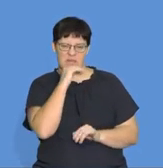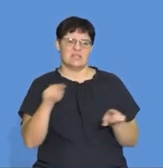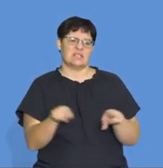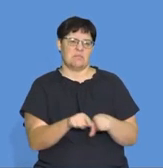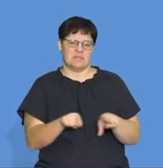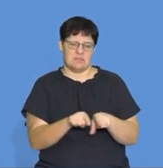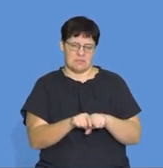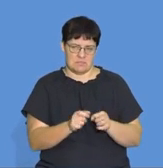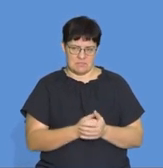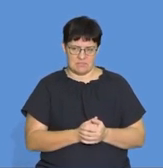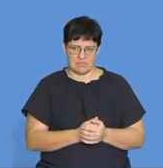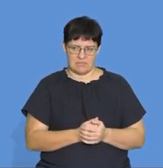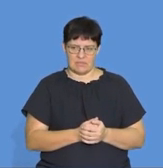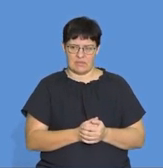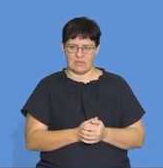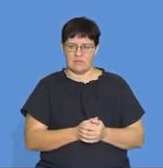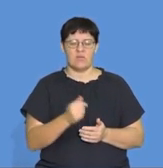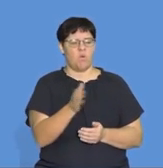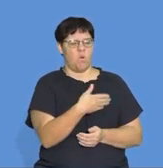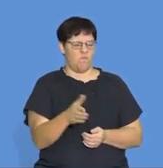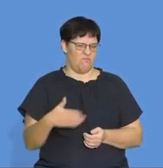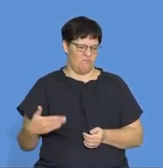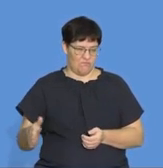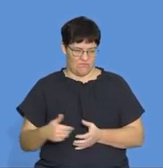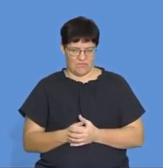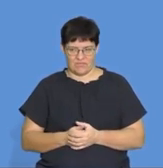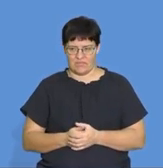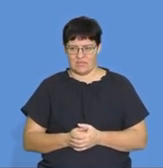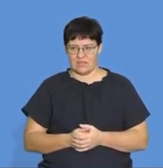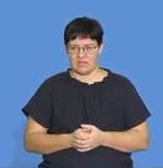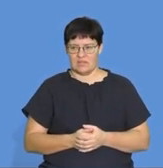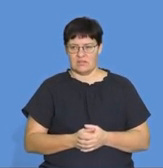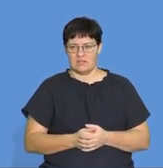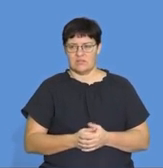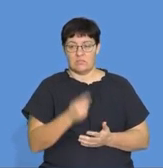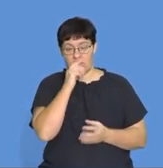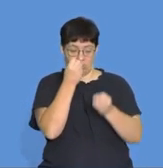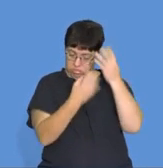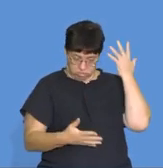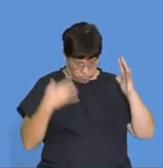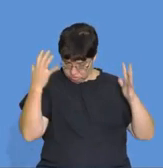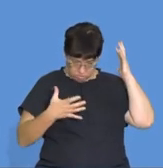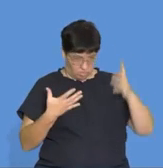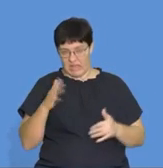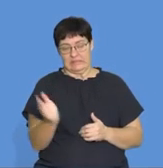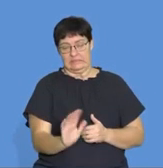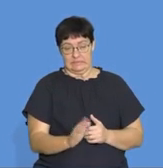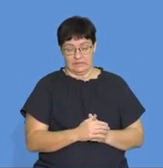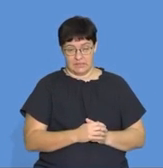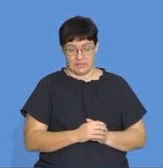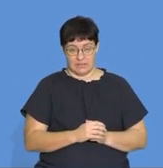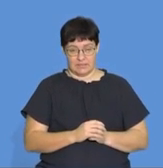same thing. But I'm going to erase those so that then you don't see a lot of things on the board and you end up being